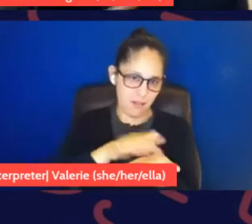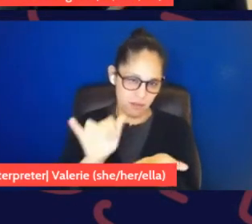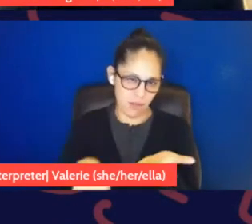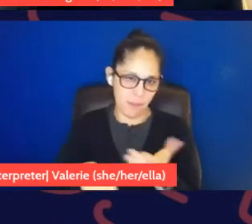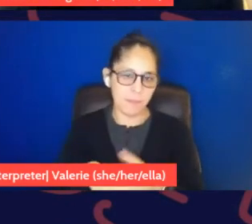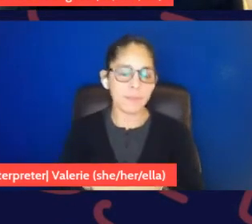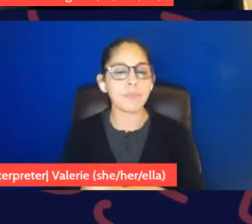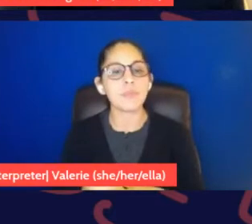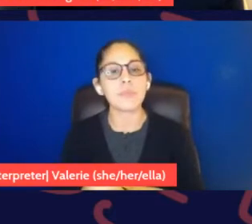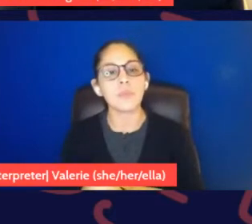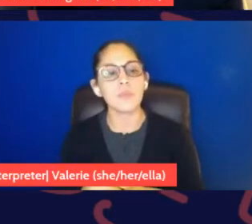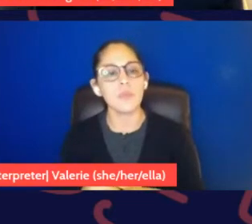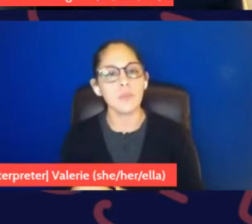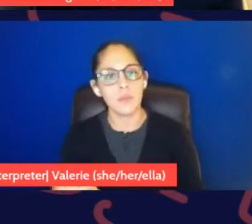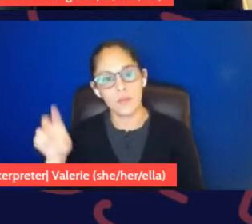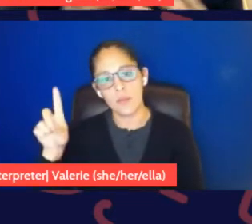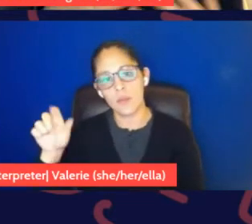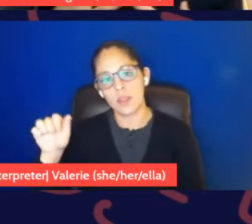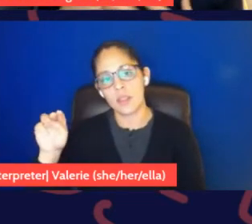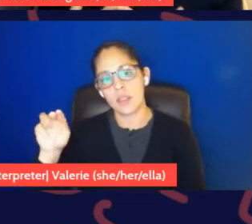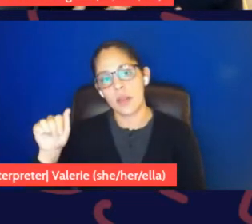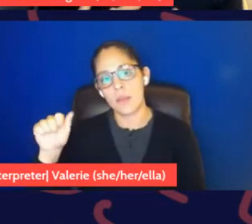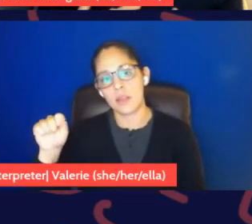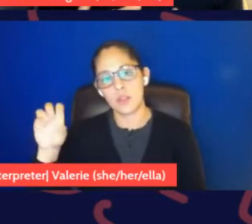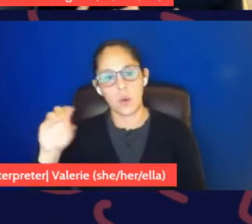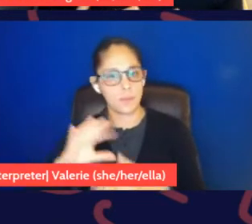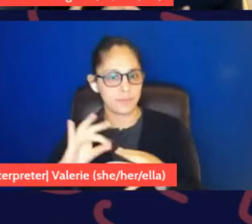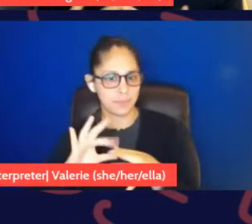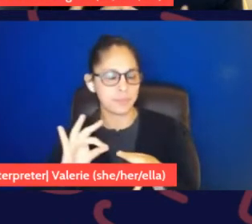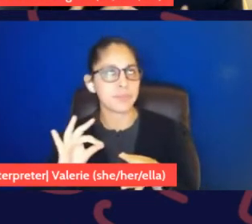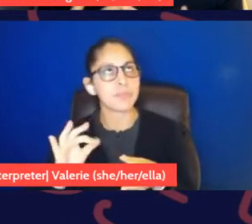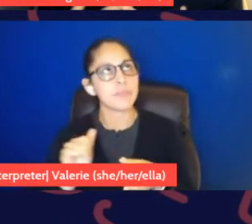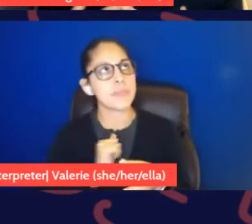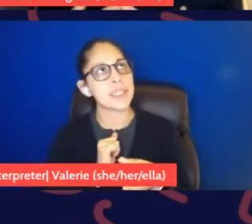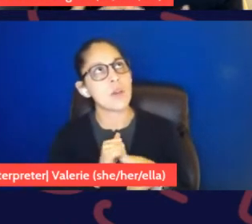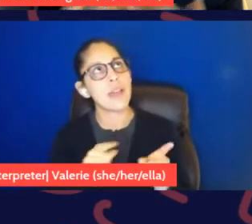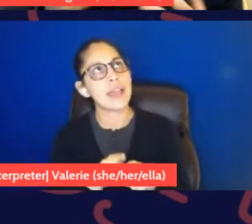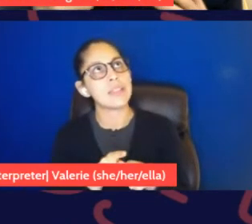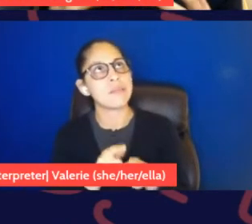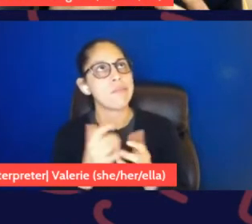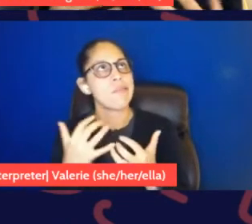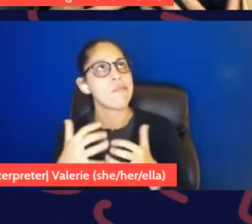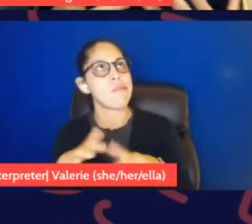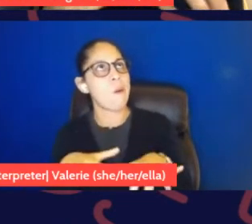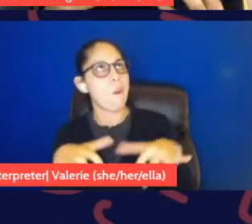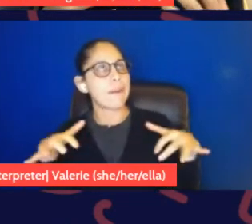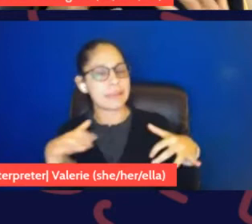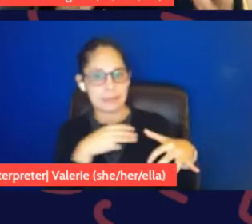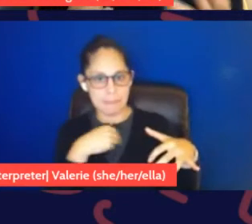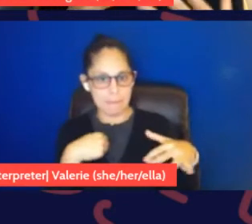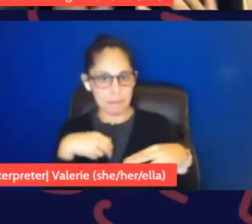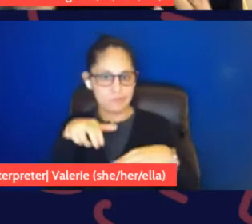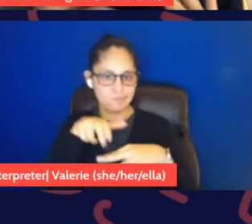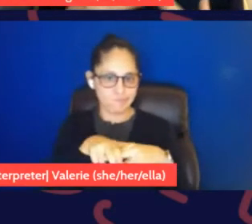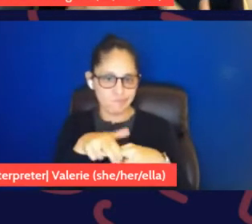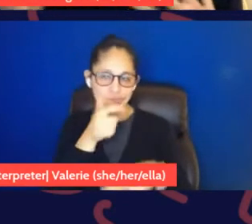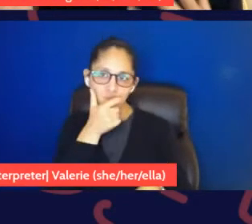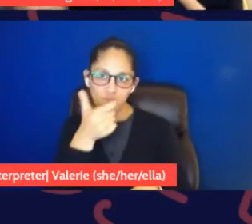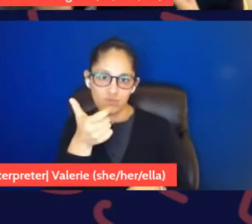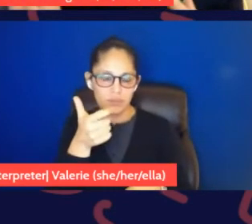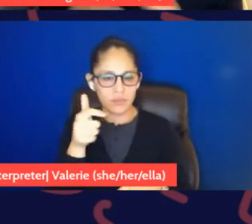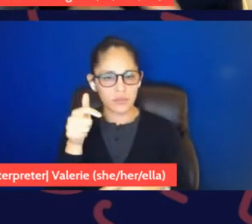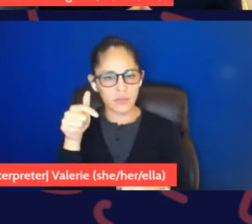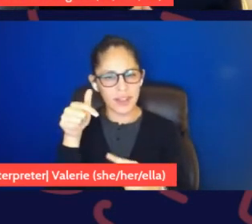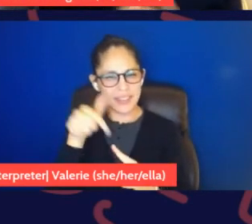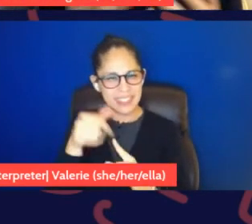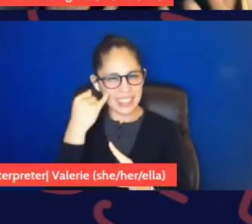Now, I was thinking of kind of, as an audience member, this notion of just being called or compelled